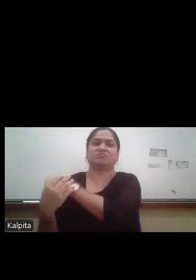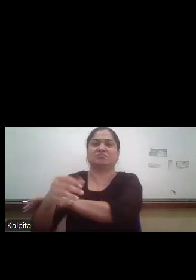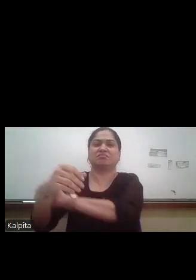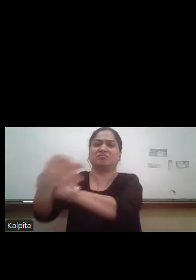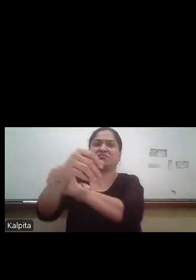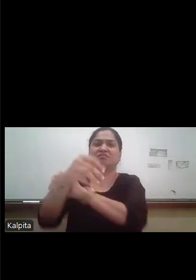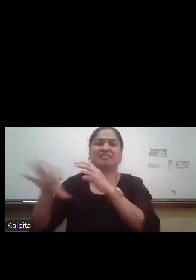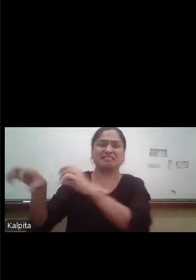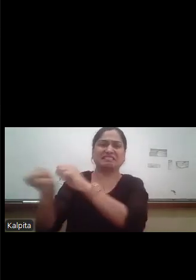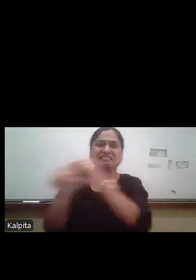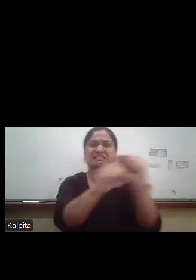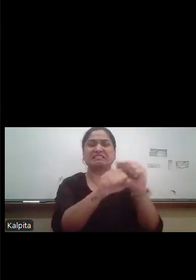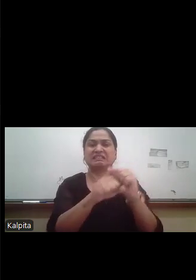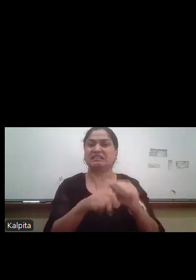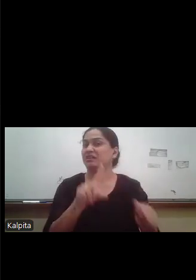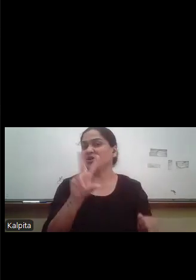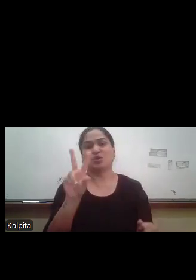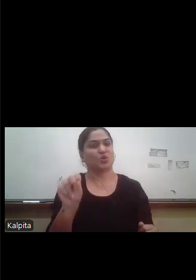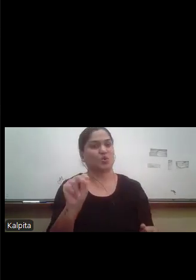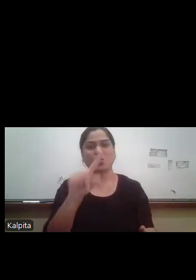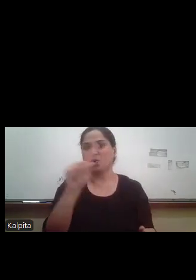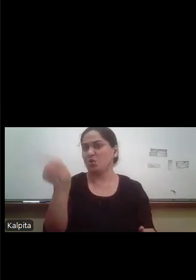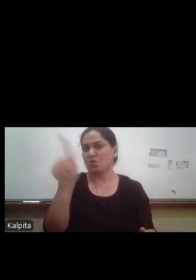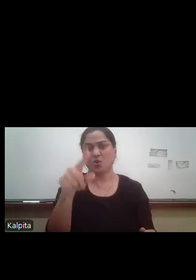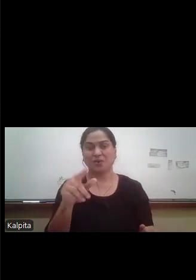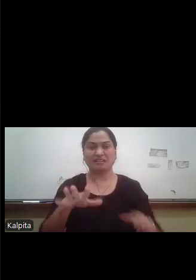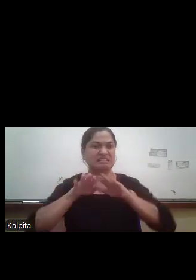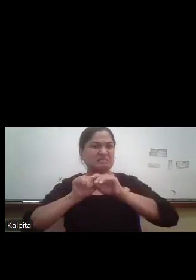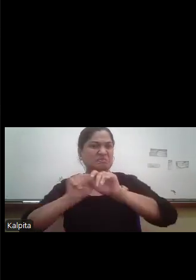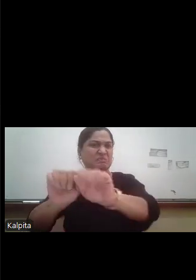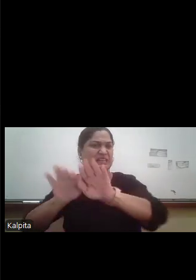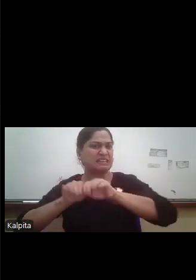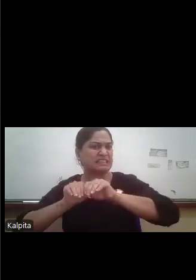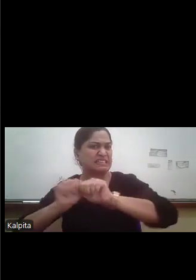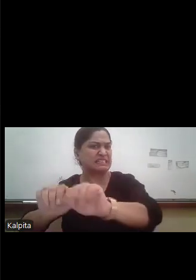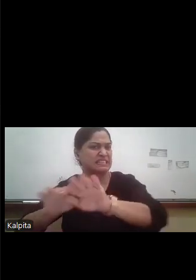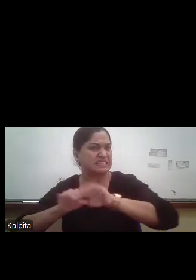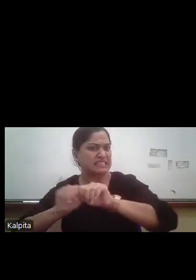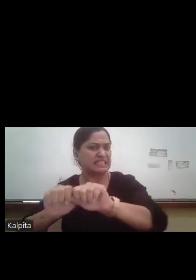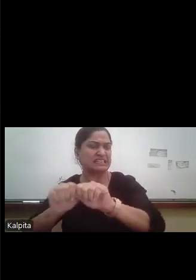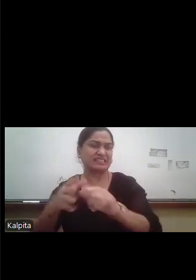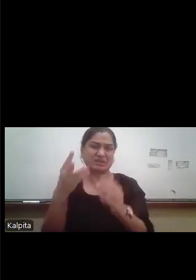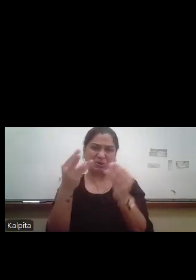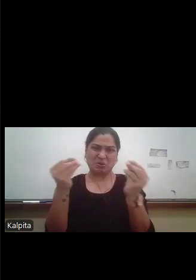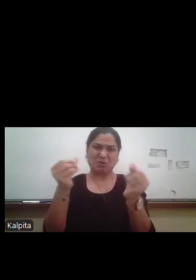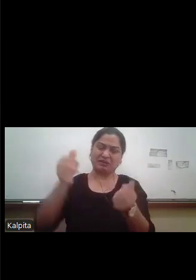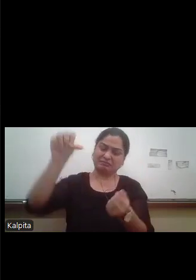create a increase in the muscle tone. Then they will do massage. They will may go to pehlwans and all, and